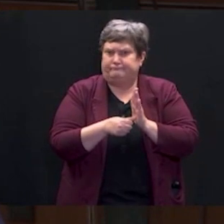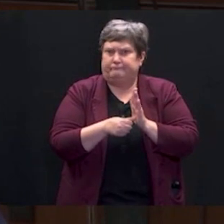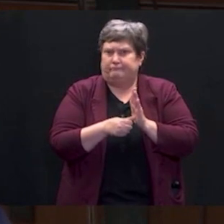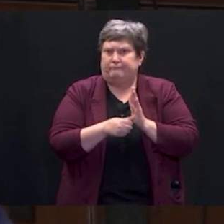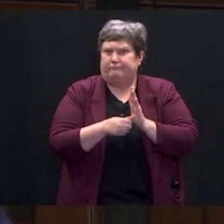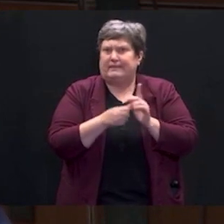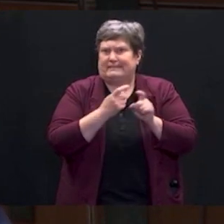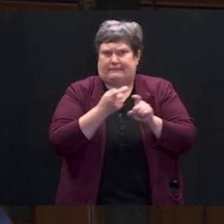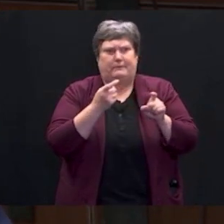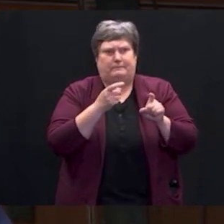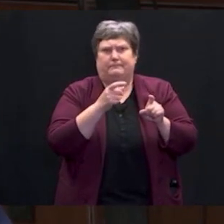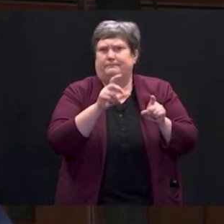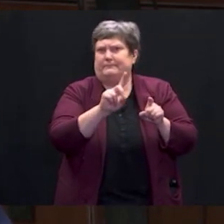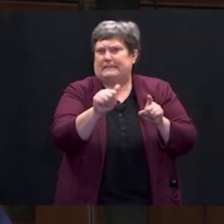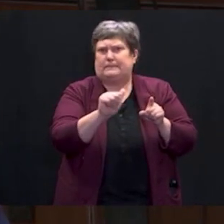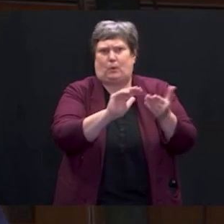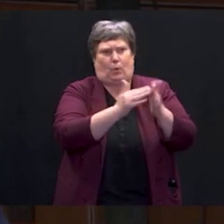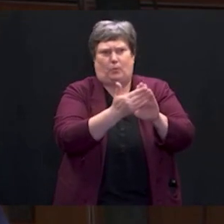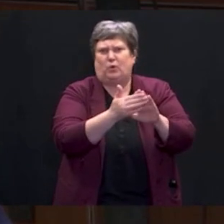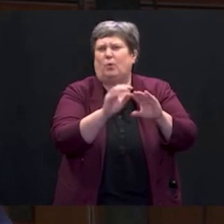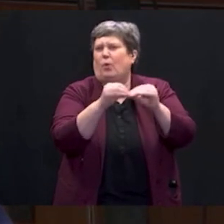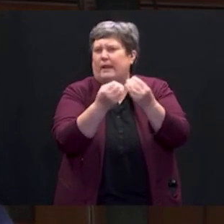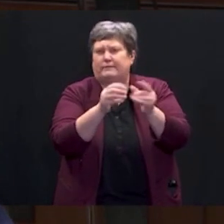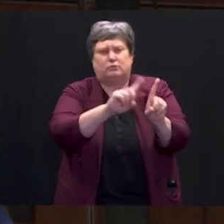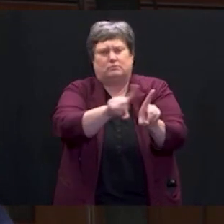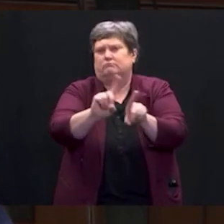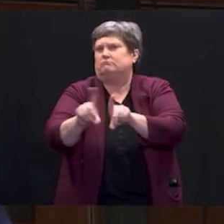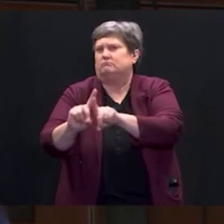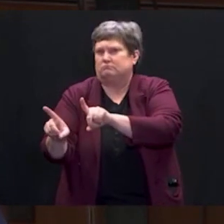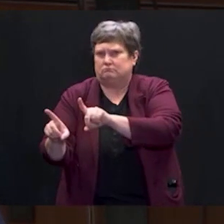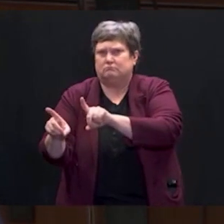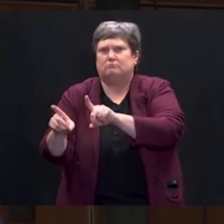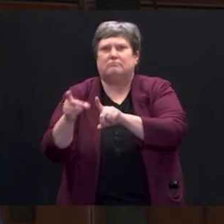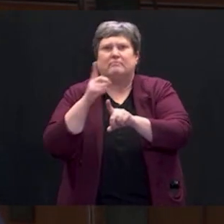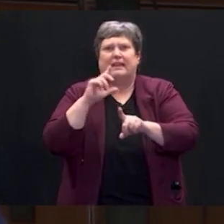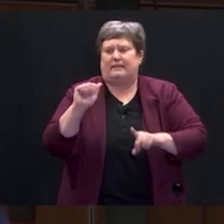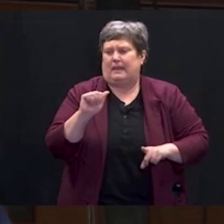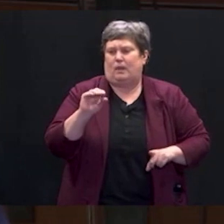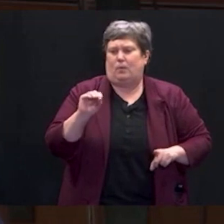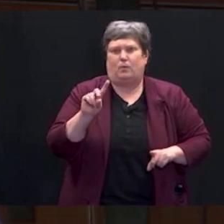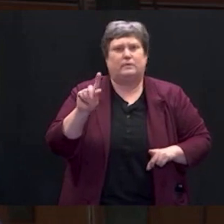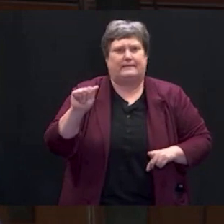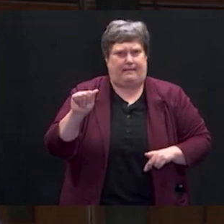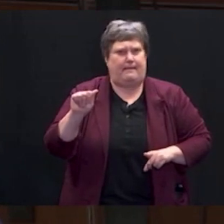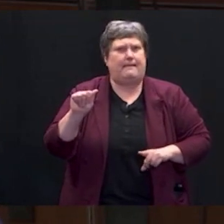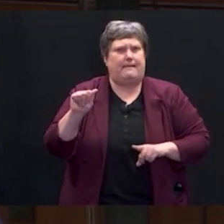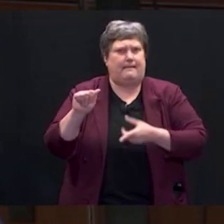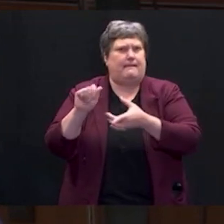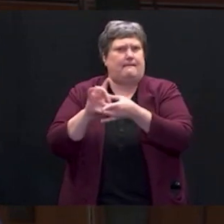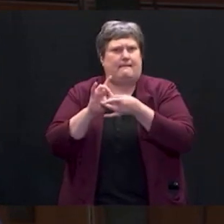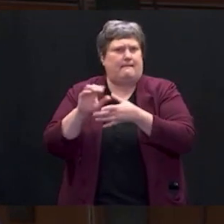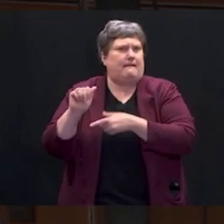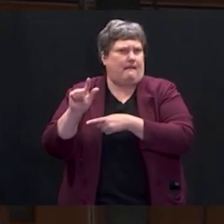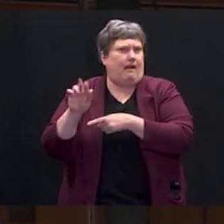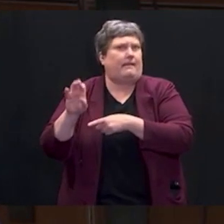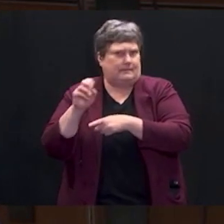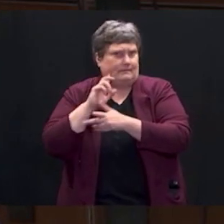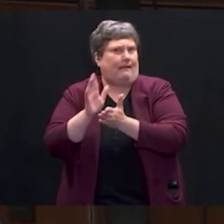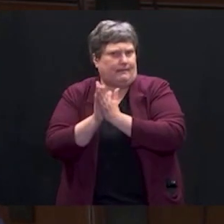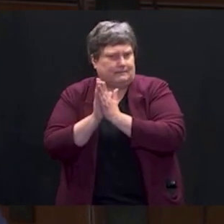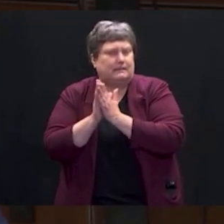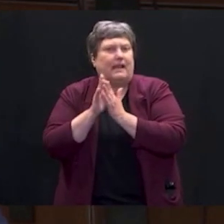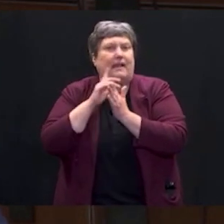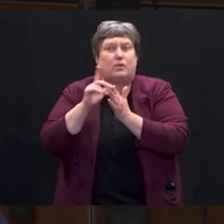heard from many organizations, including the Accessibility of Ontarians with Disabilities Act Alliance and the